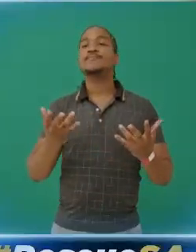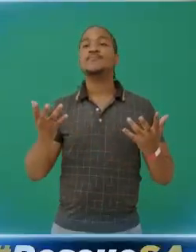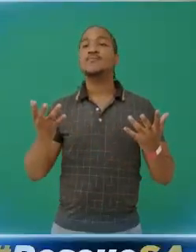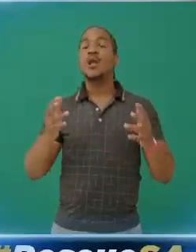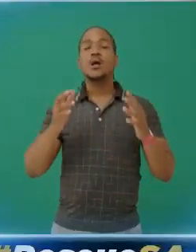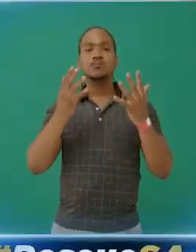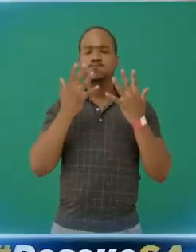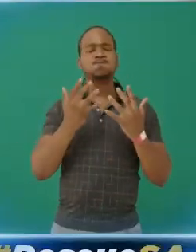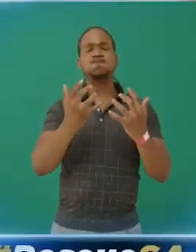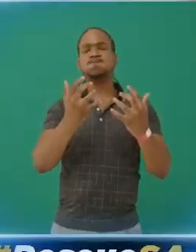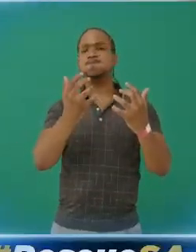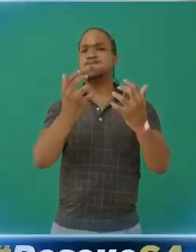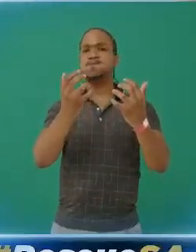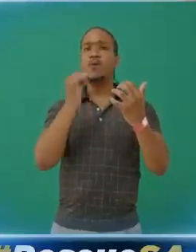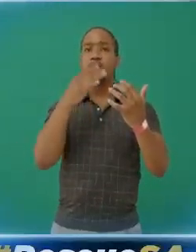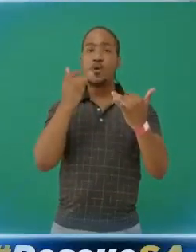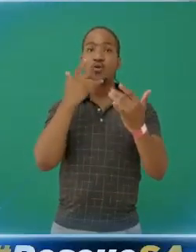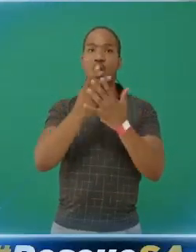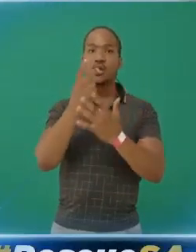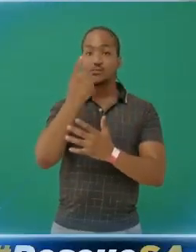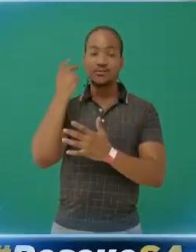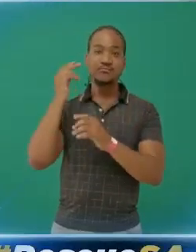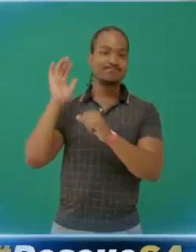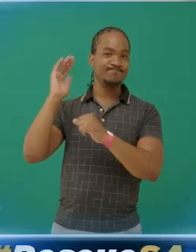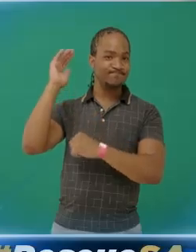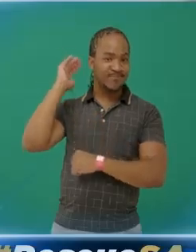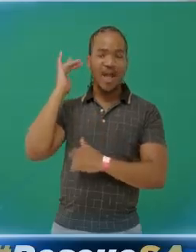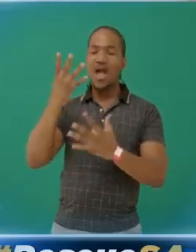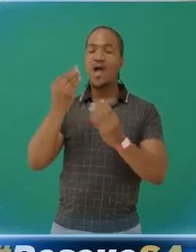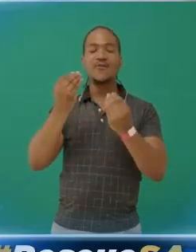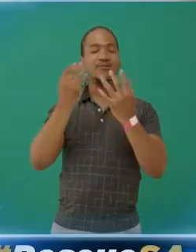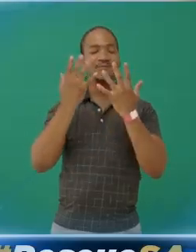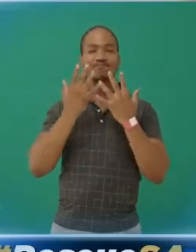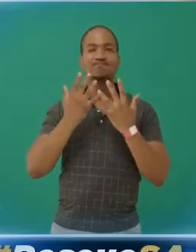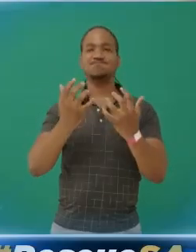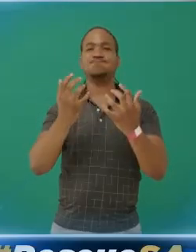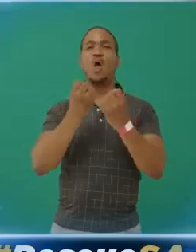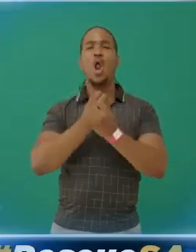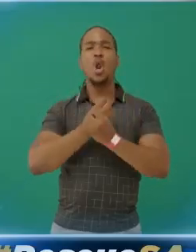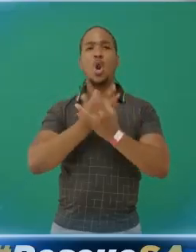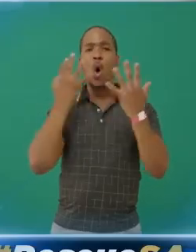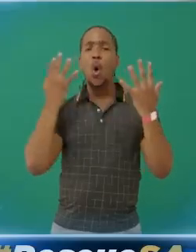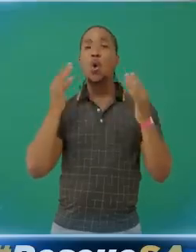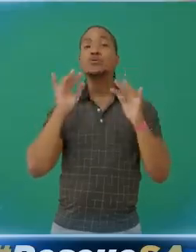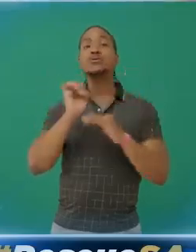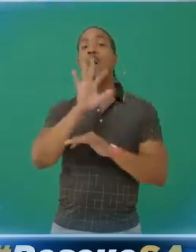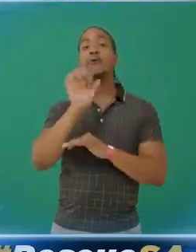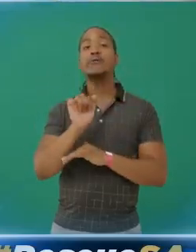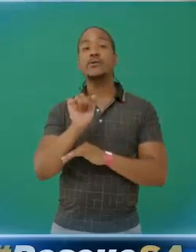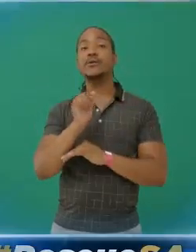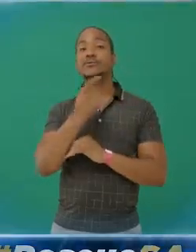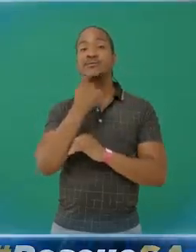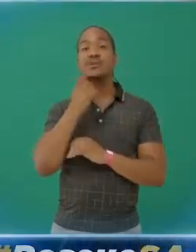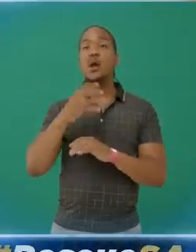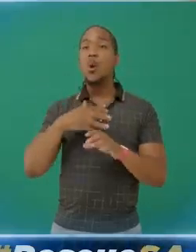is amazing. If you look behind us, we've got thousands of South Africans who are here saying that they want to join us in